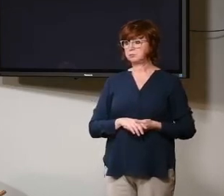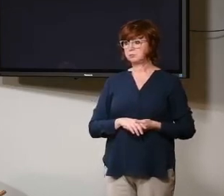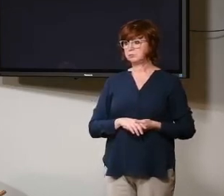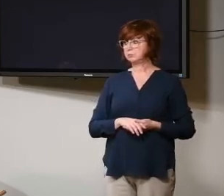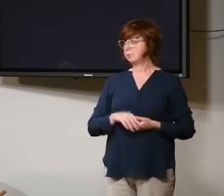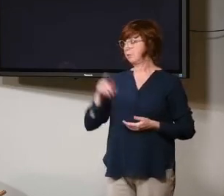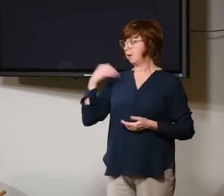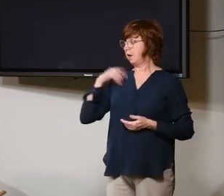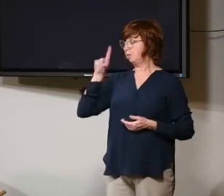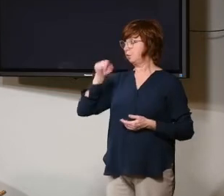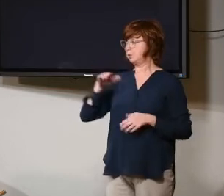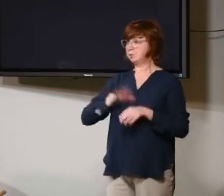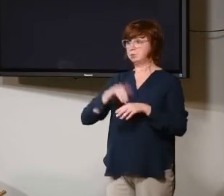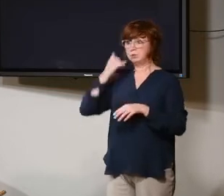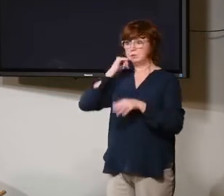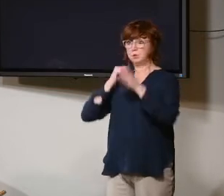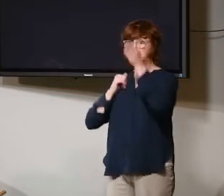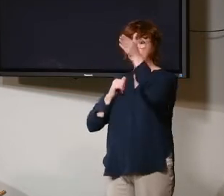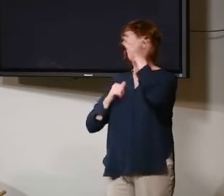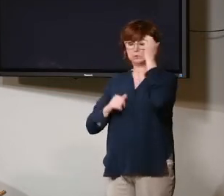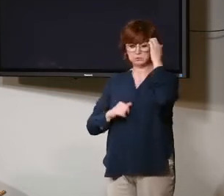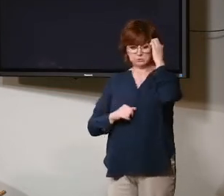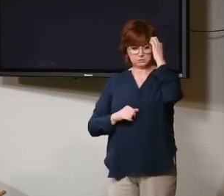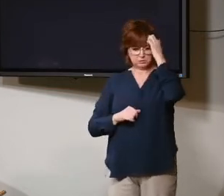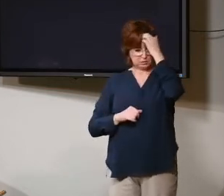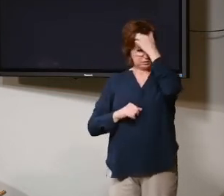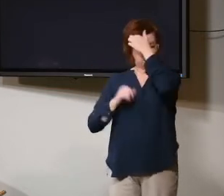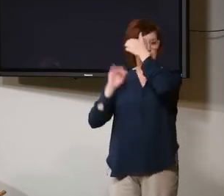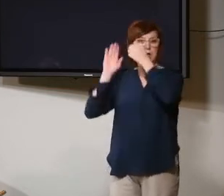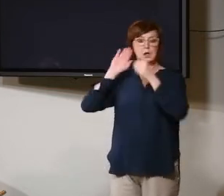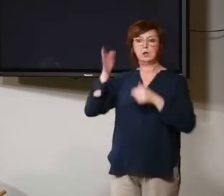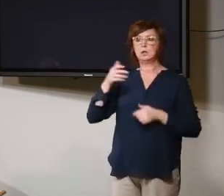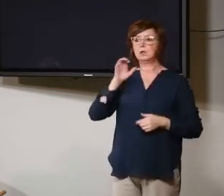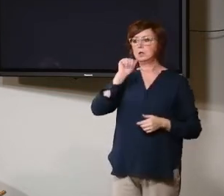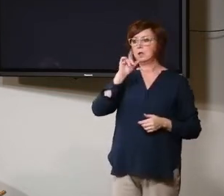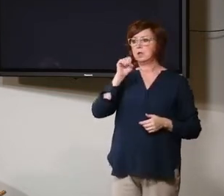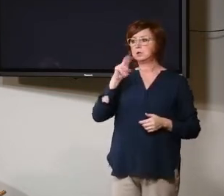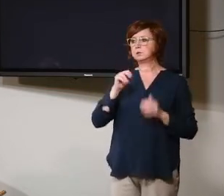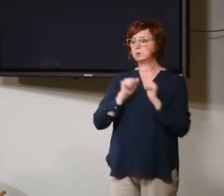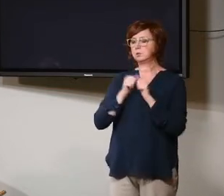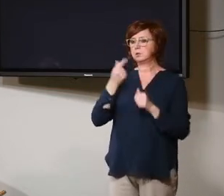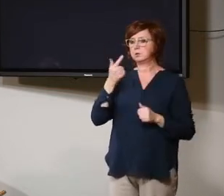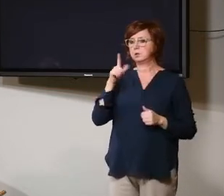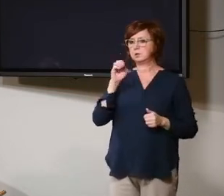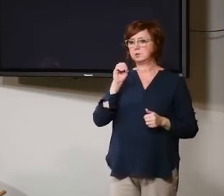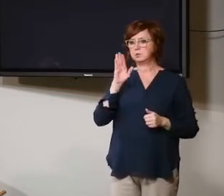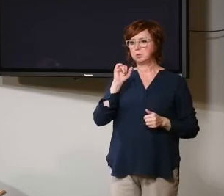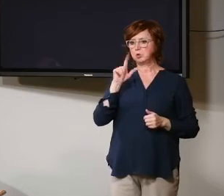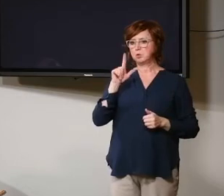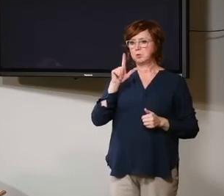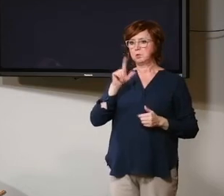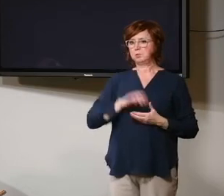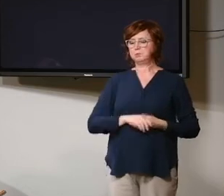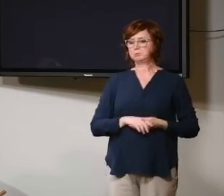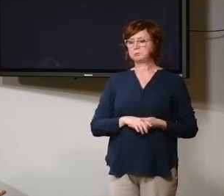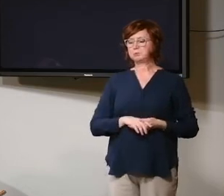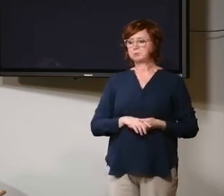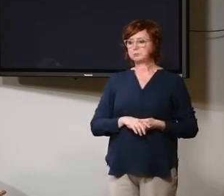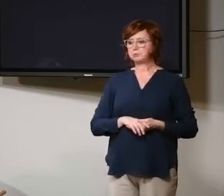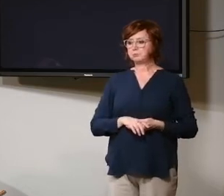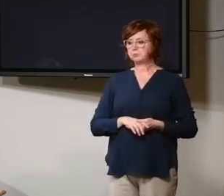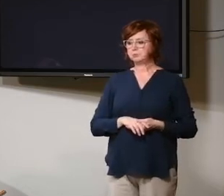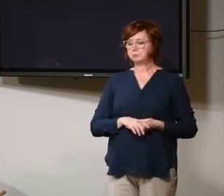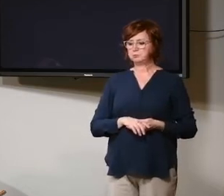Is there a question on the phone line? Hi, yes, this is Allison with Global. In regards to the